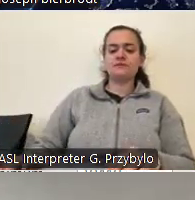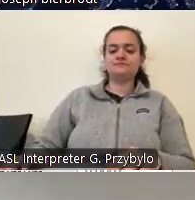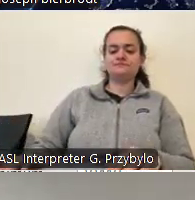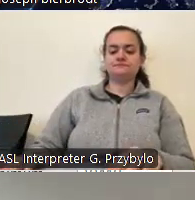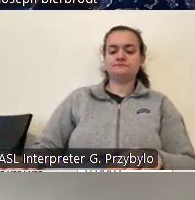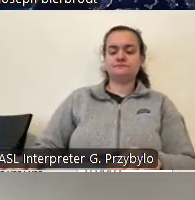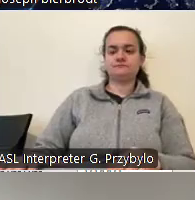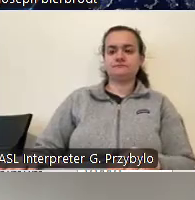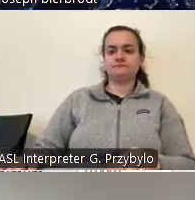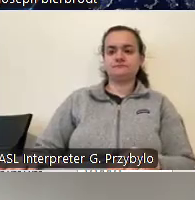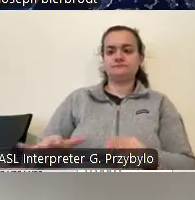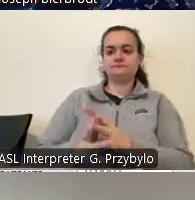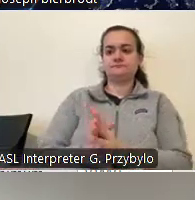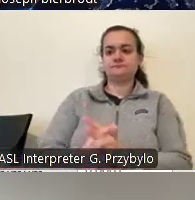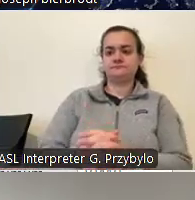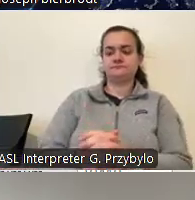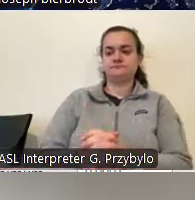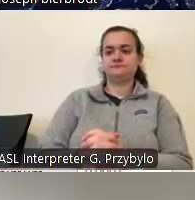Right.